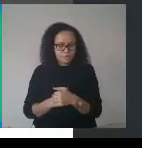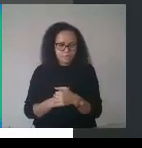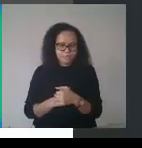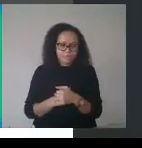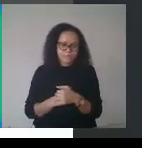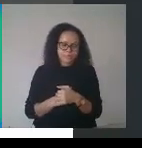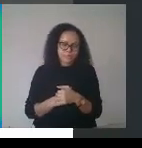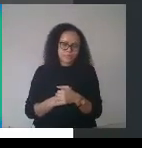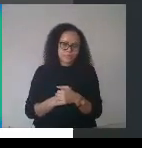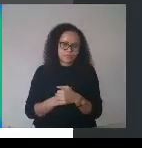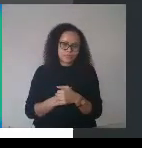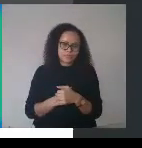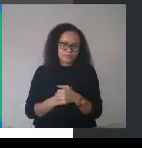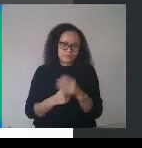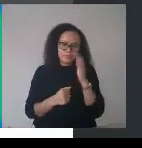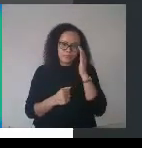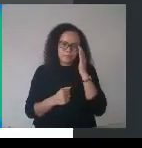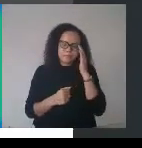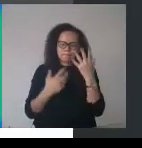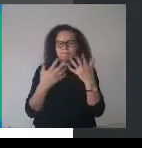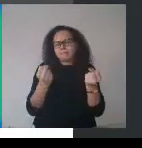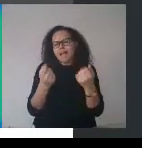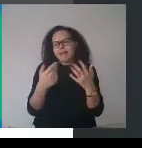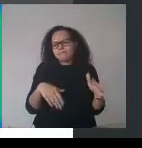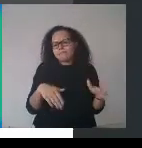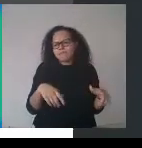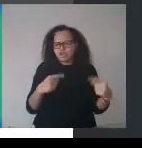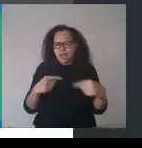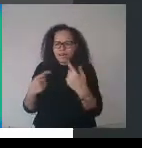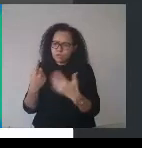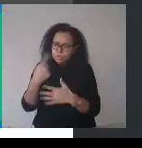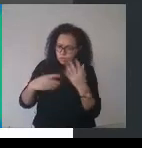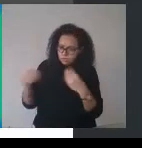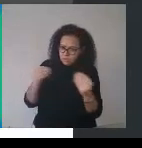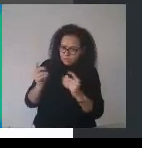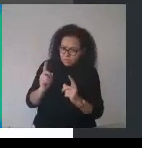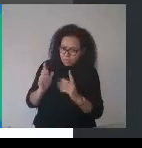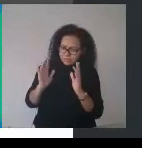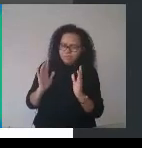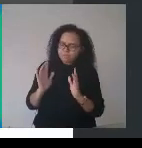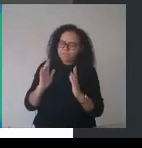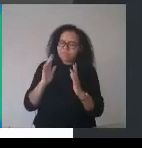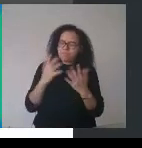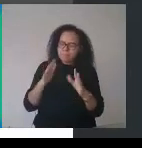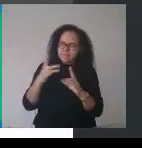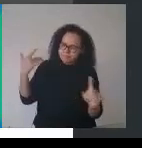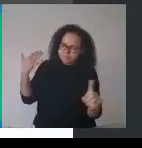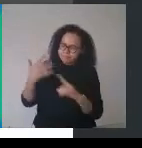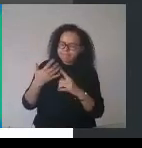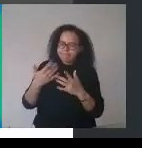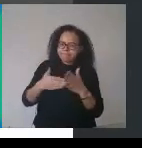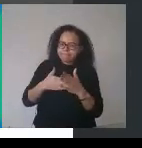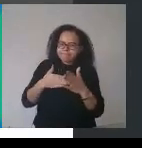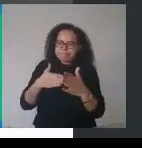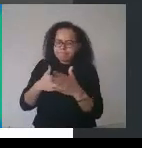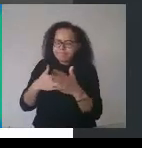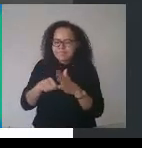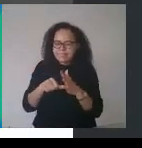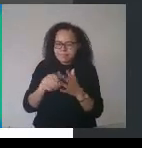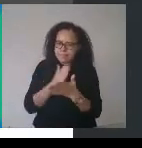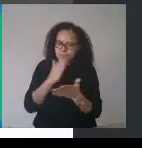But there's more challenges working in water than just having the software itself, is we've had to overcome over the years many difficulties and have the right equipment to deliver